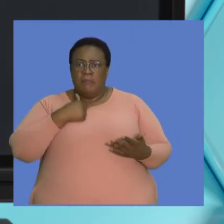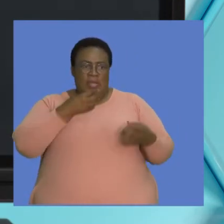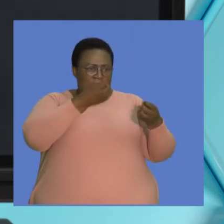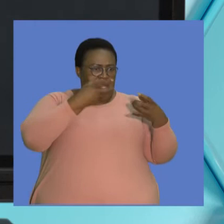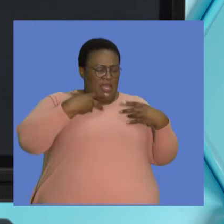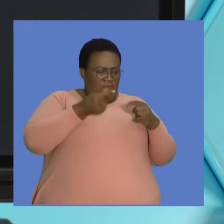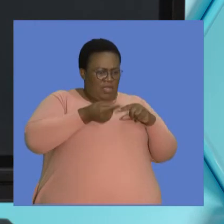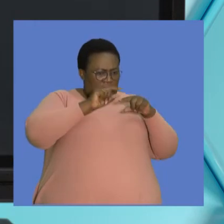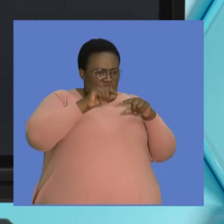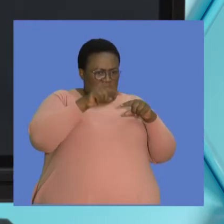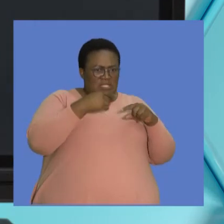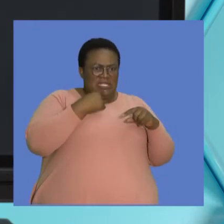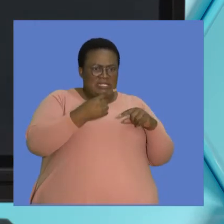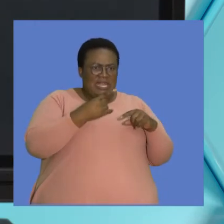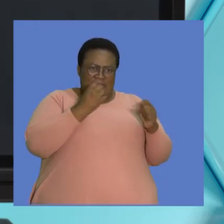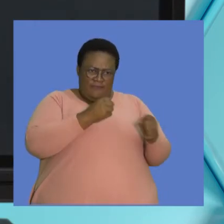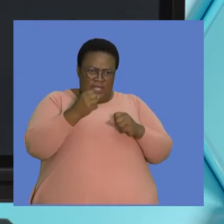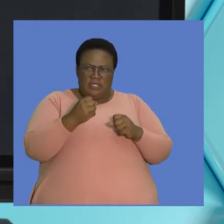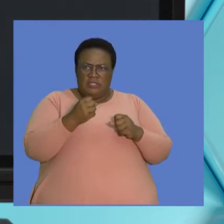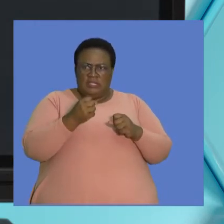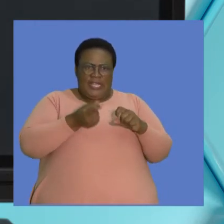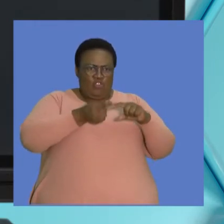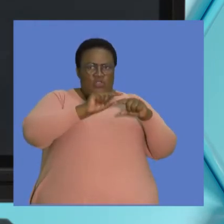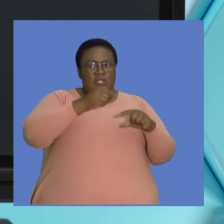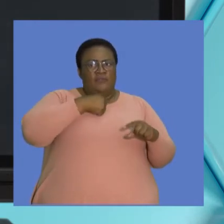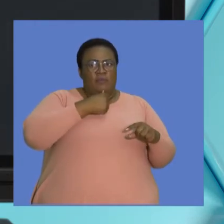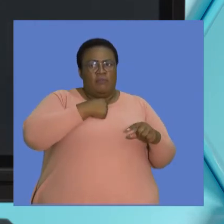to be given this interest and they say it's a fixed